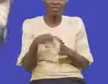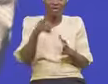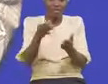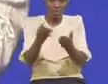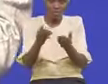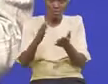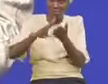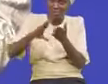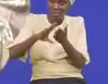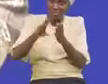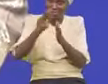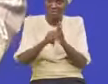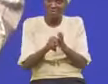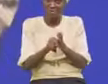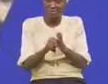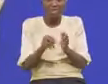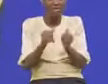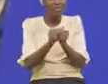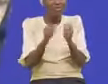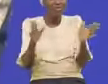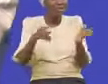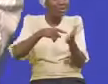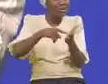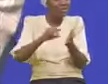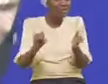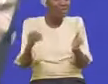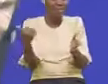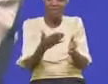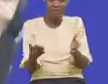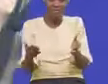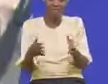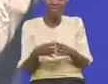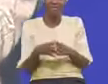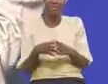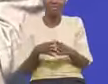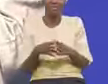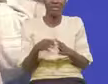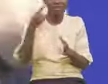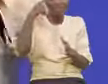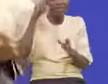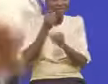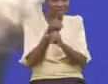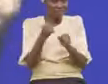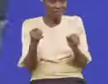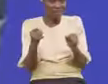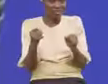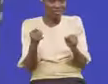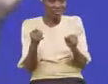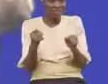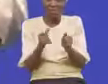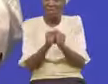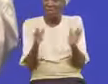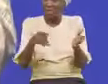Mie va nuvɔtsɔtsɔ ke hã gbɔ. Ye hã mi ma ke fue aɖeke o. Xena ɖeɖe